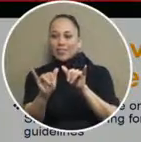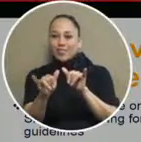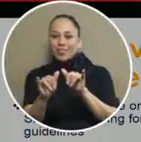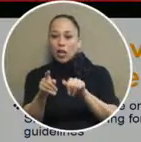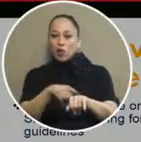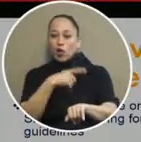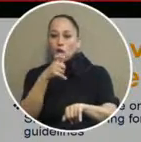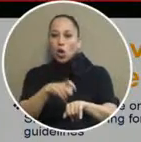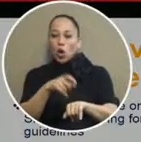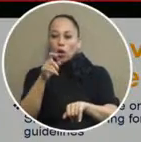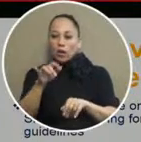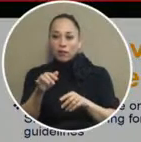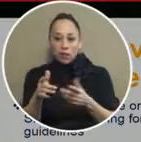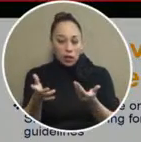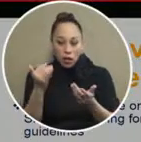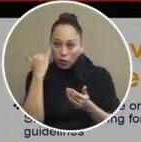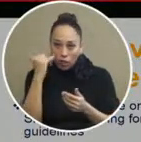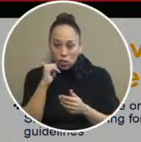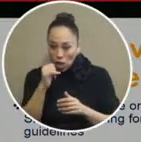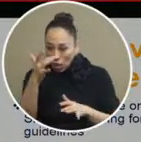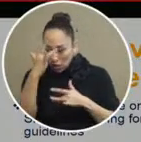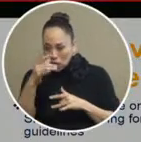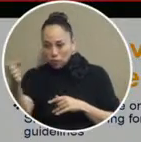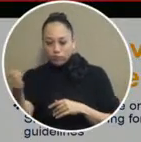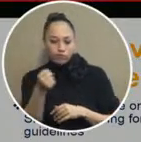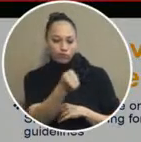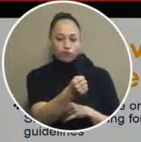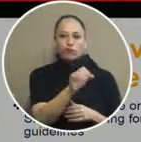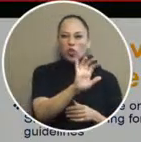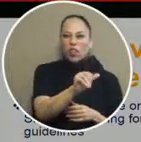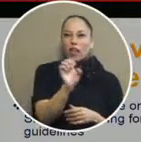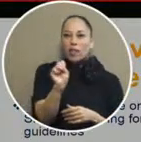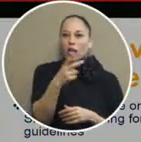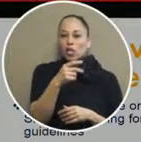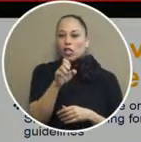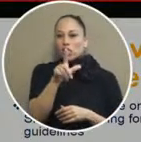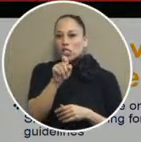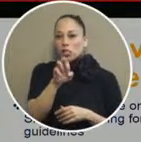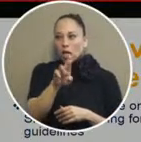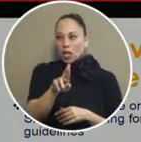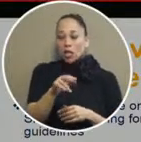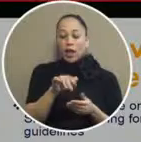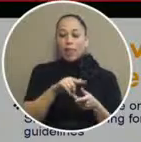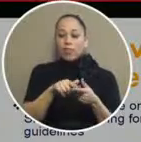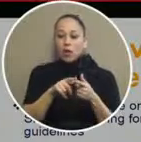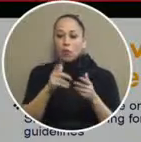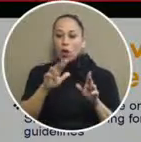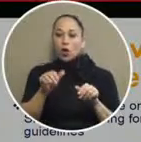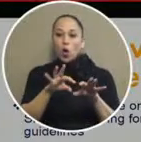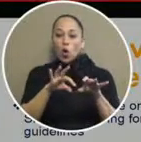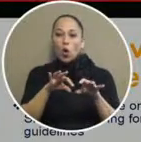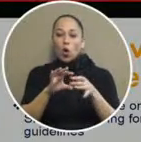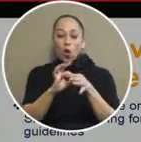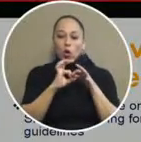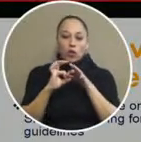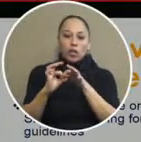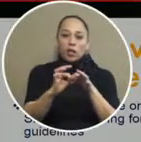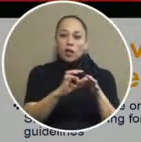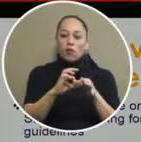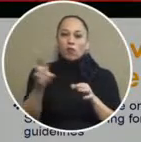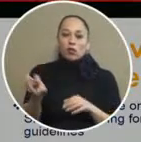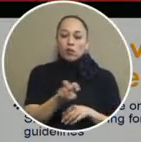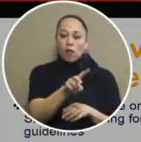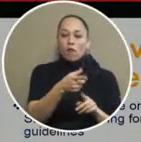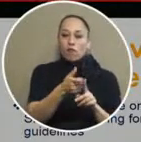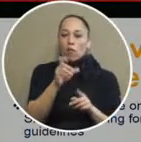they are not, they are returned to this facility. We are also now moving on coordinating transportation for homeless to and from the